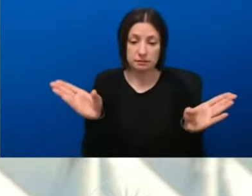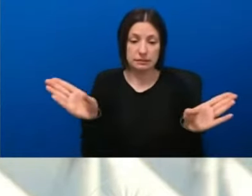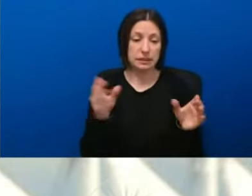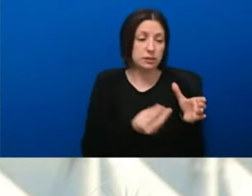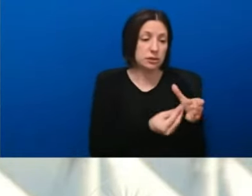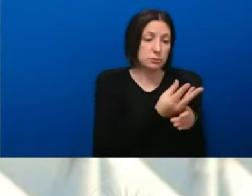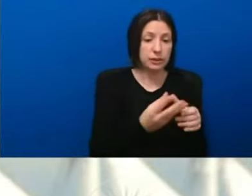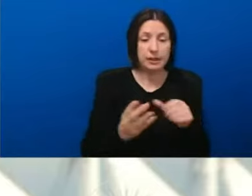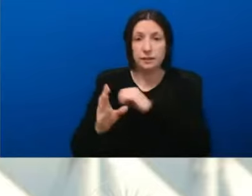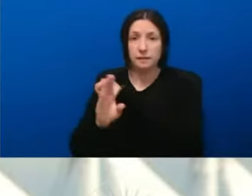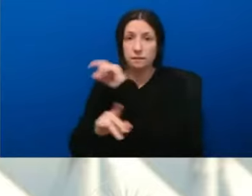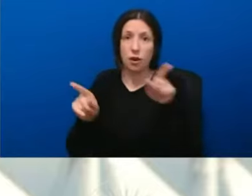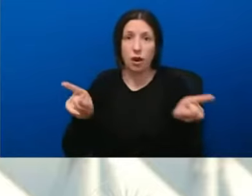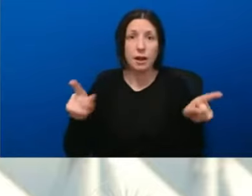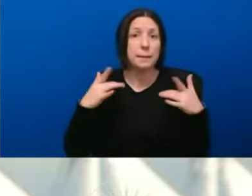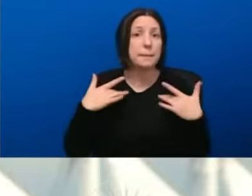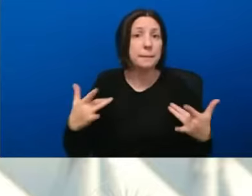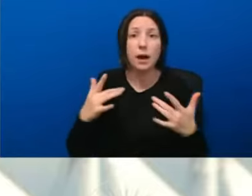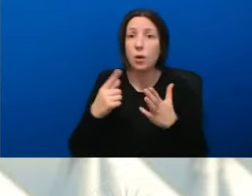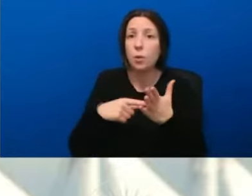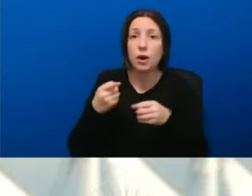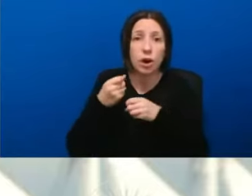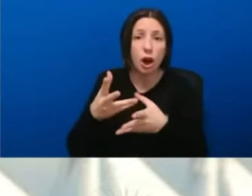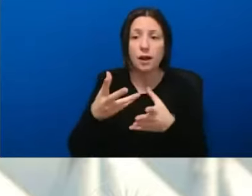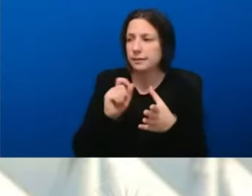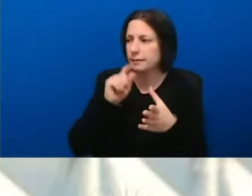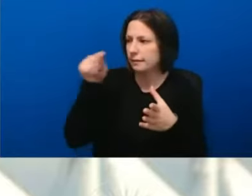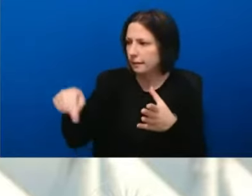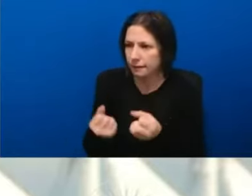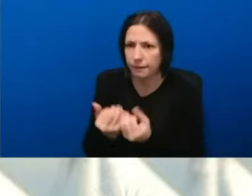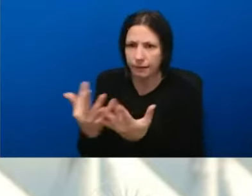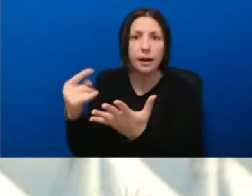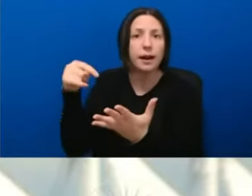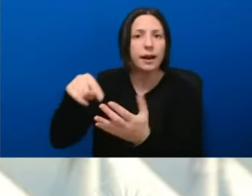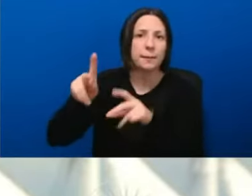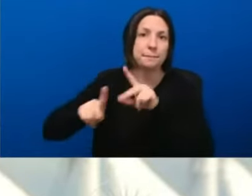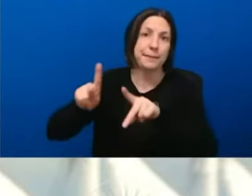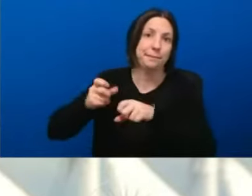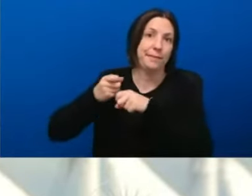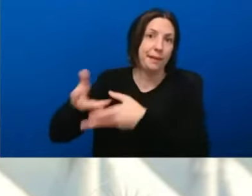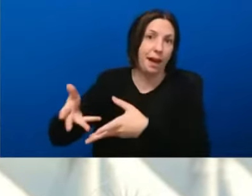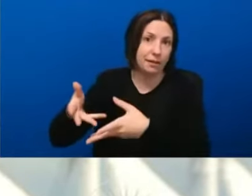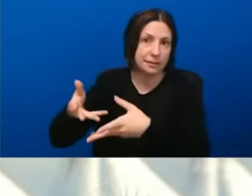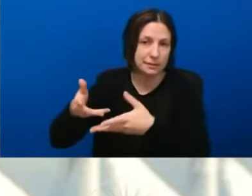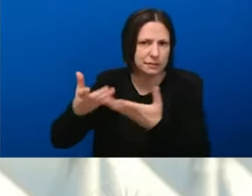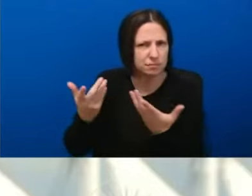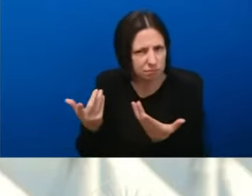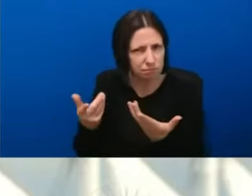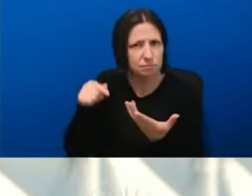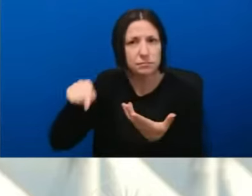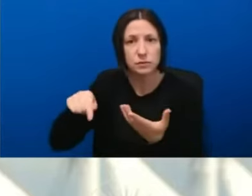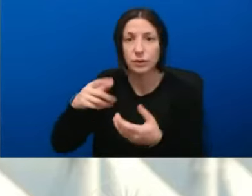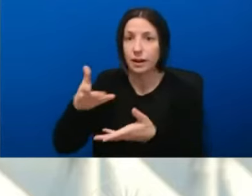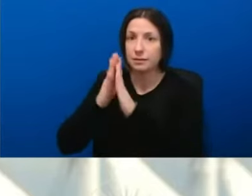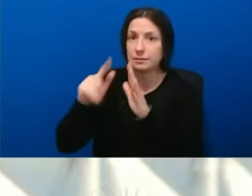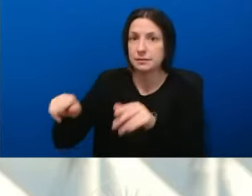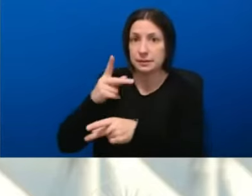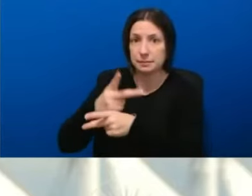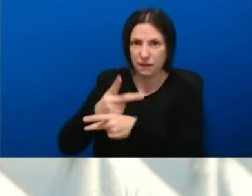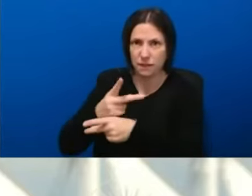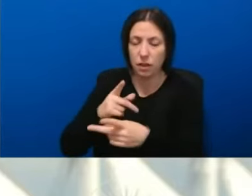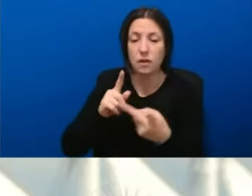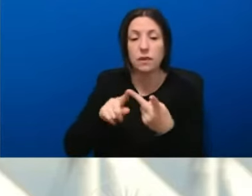season, the majority of wildfires are human-caused, asked the public to be careful. And then in the shoe swap, a number of community members have been taking training